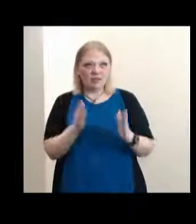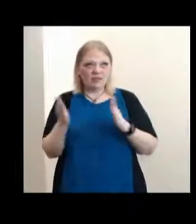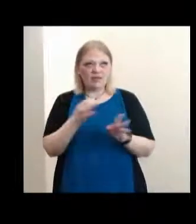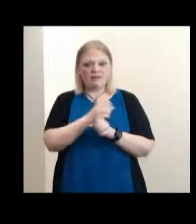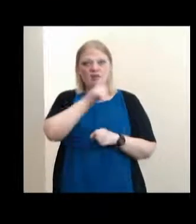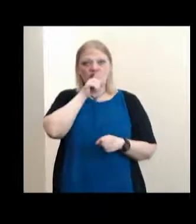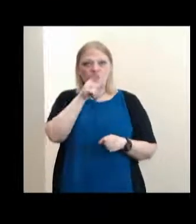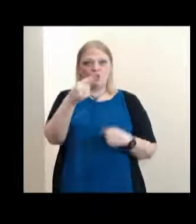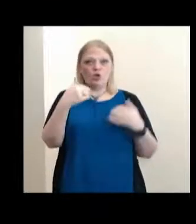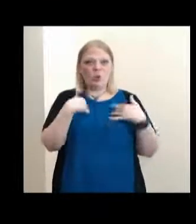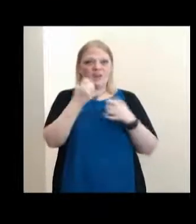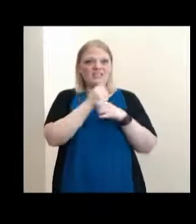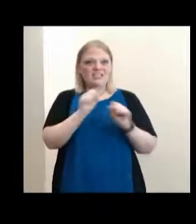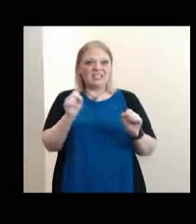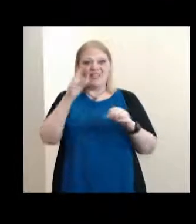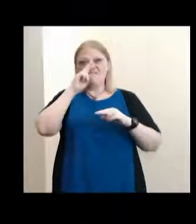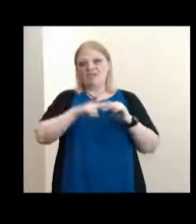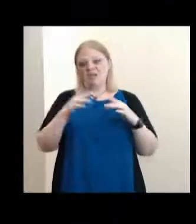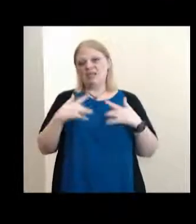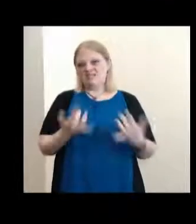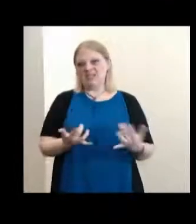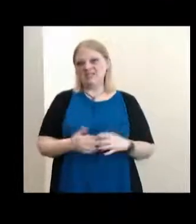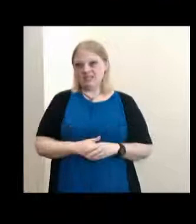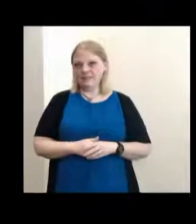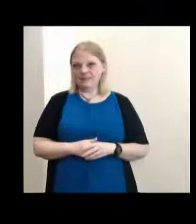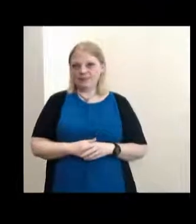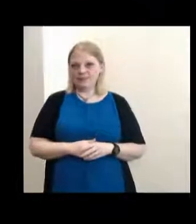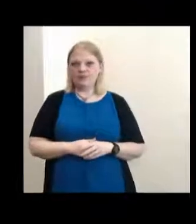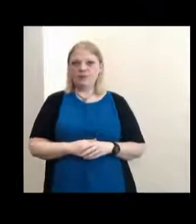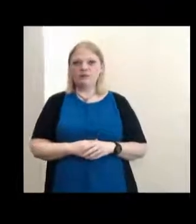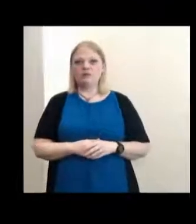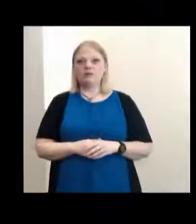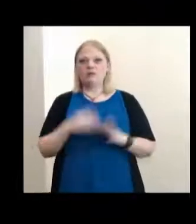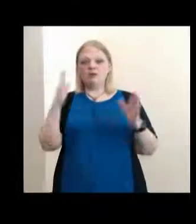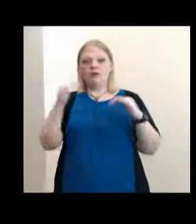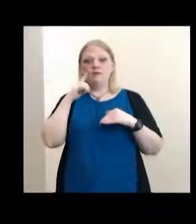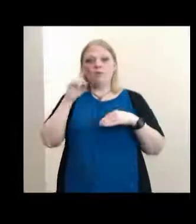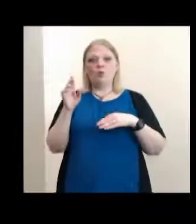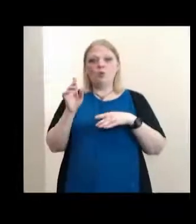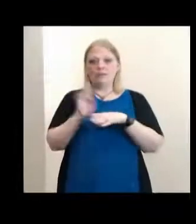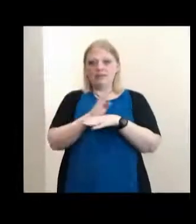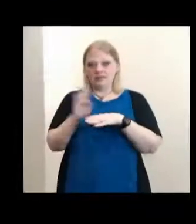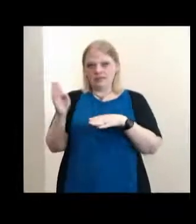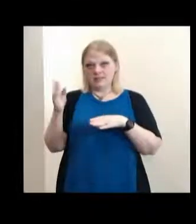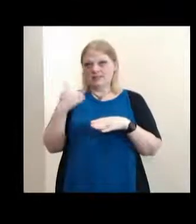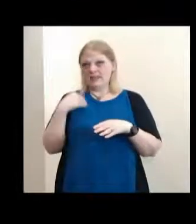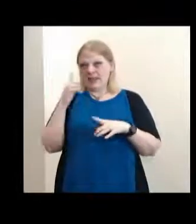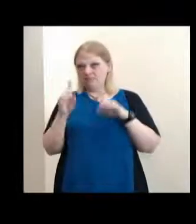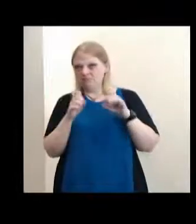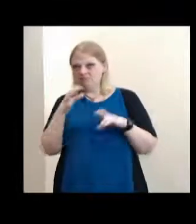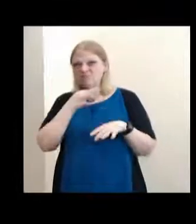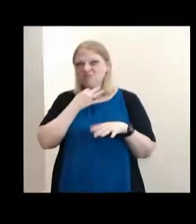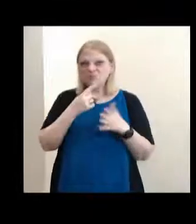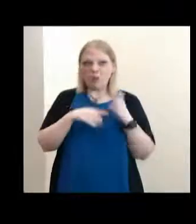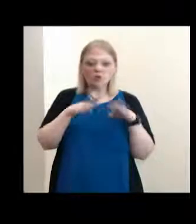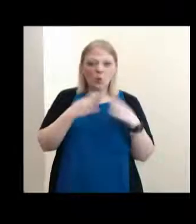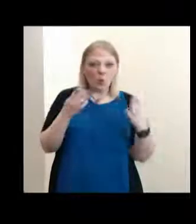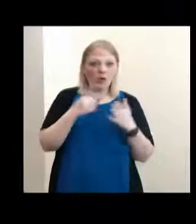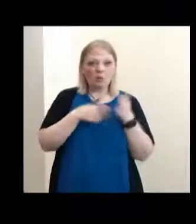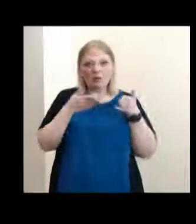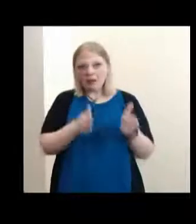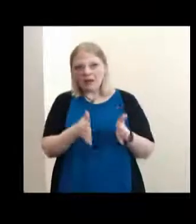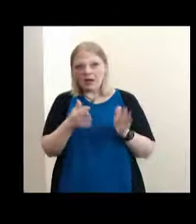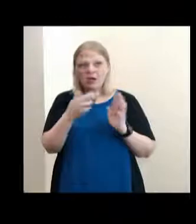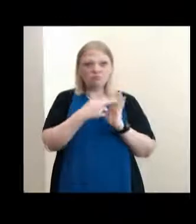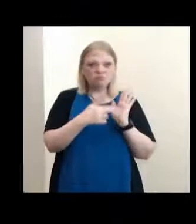sure that you have a safe and fun event. And then for businesses, if you have questions about what's opening up, what you're allowed to do,